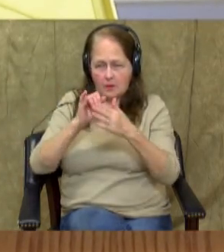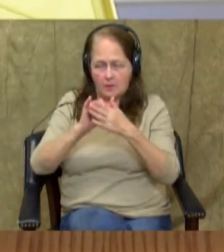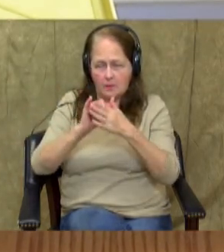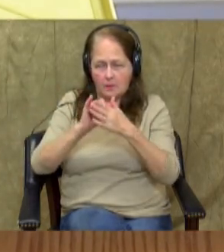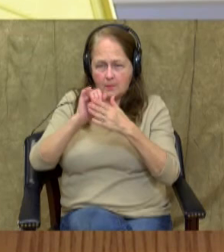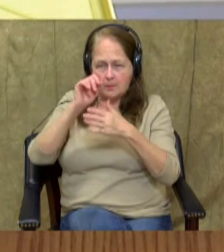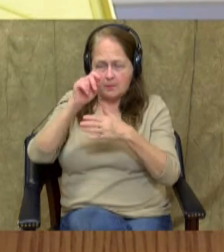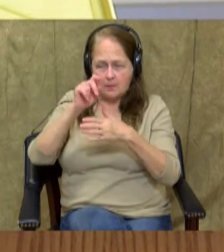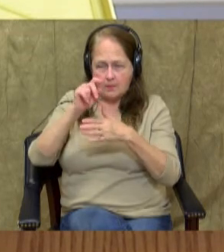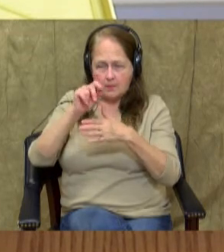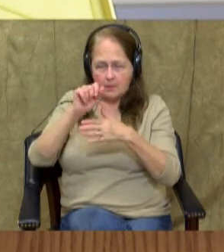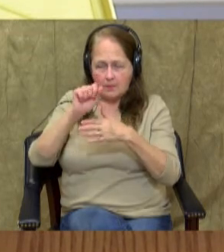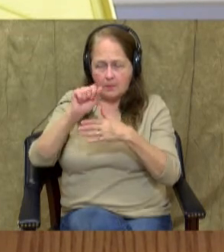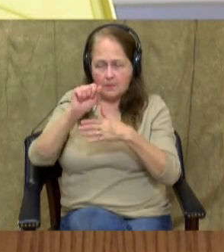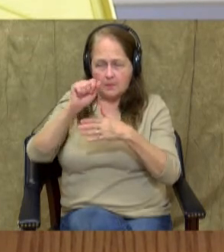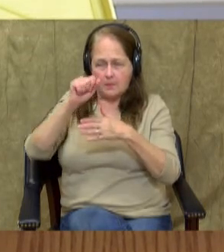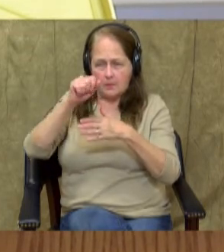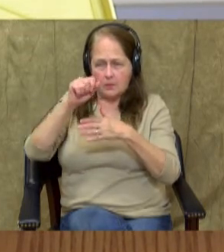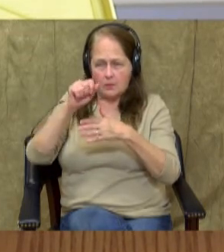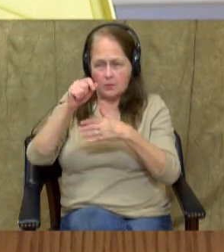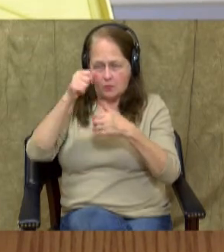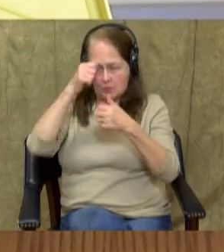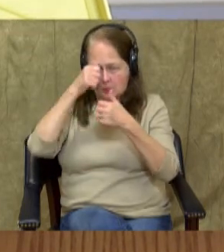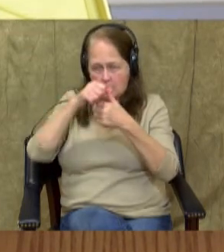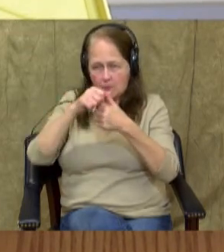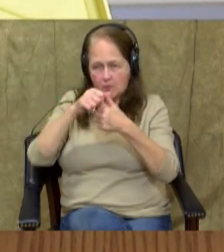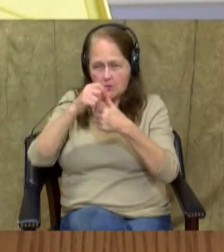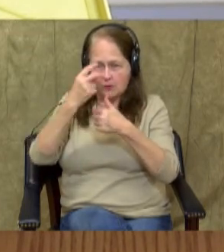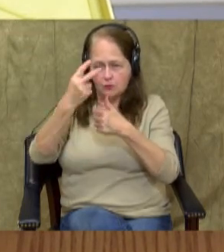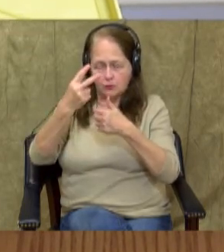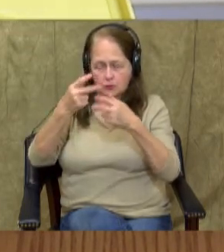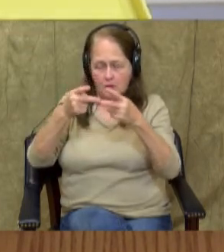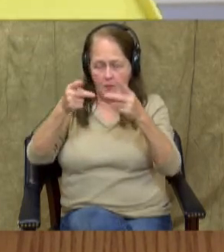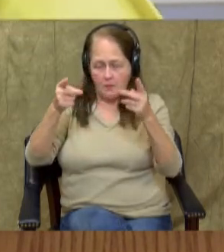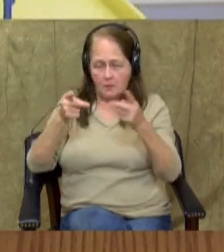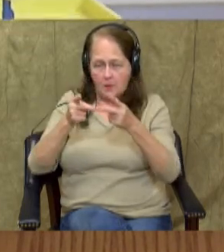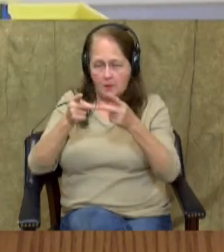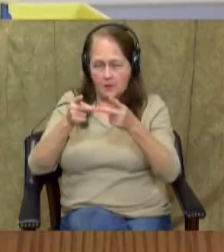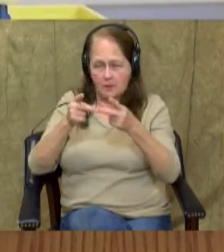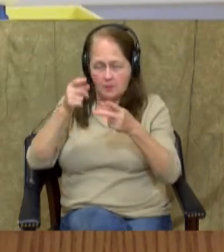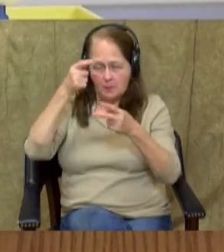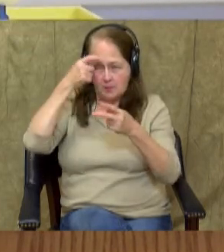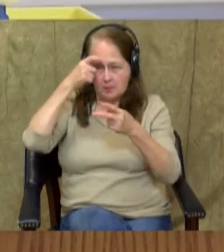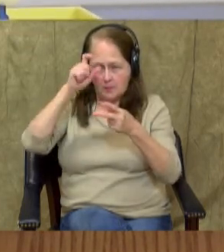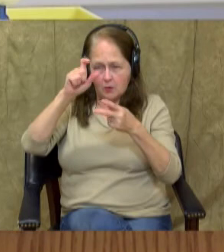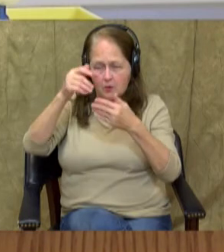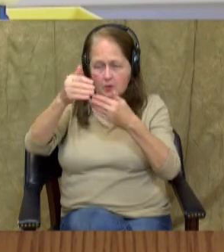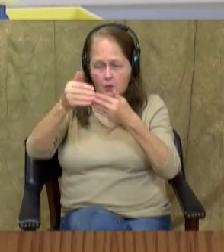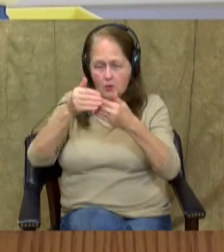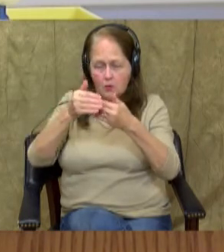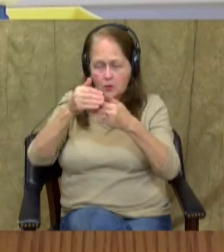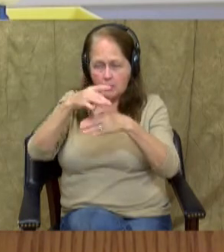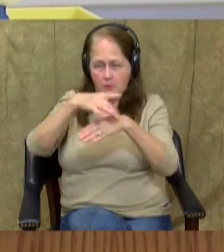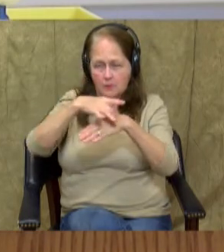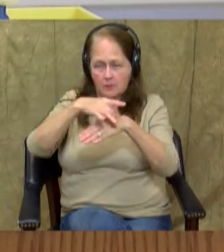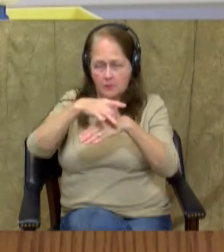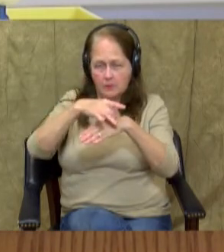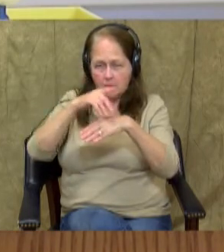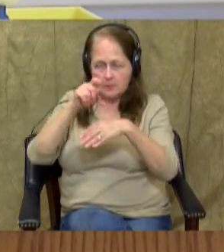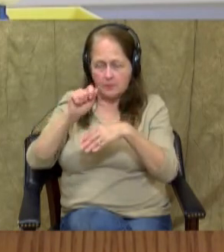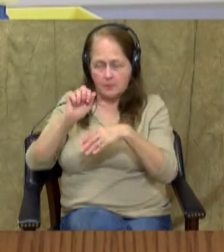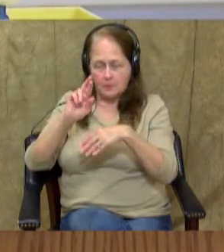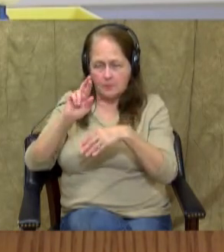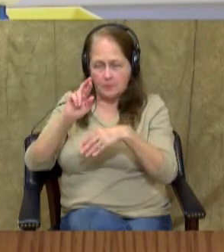perigee. This is how you remember it. The 2 positions where the moon is closer to the Earth is